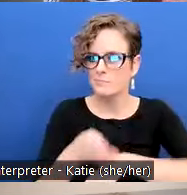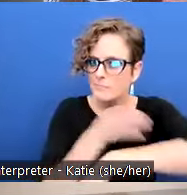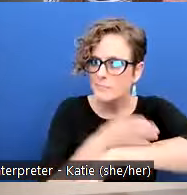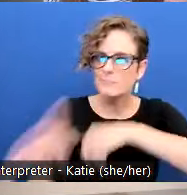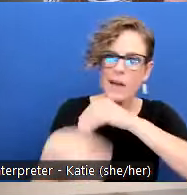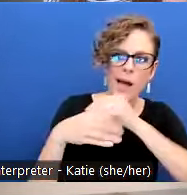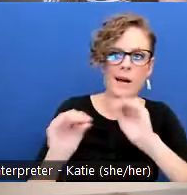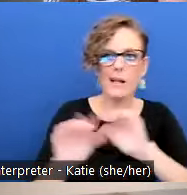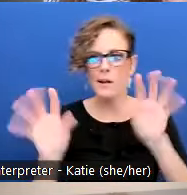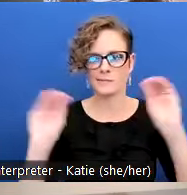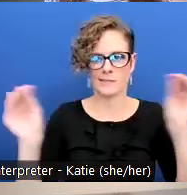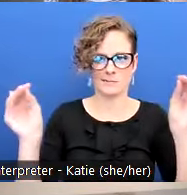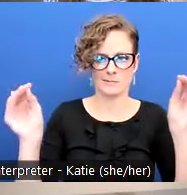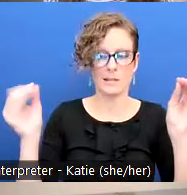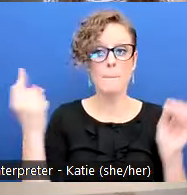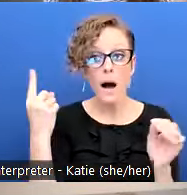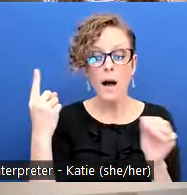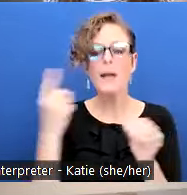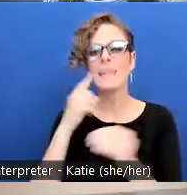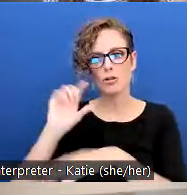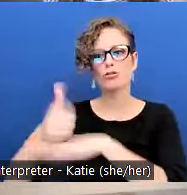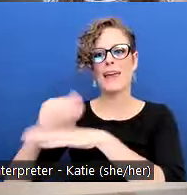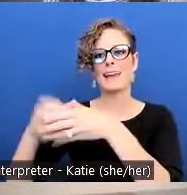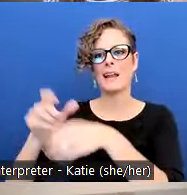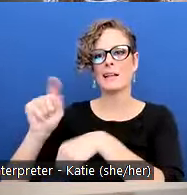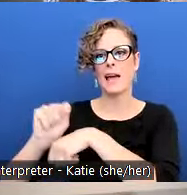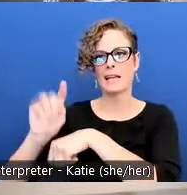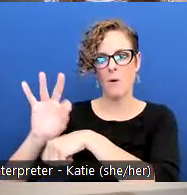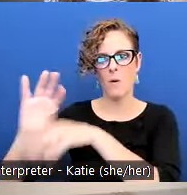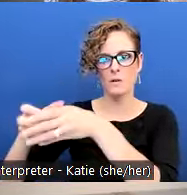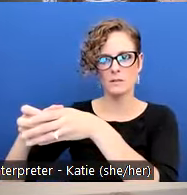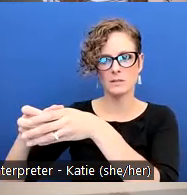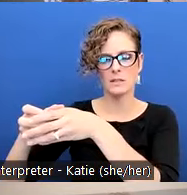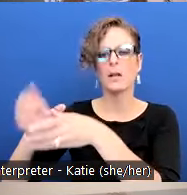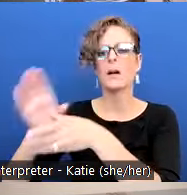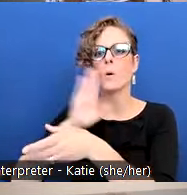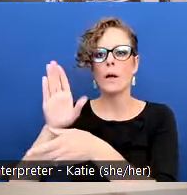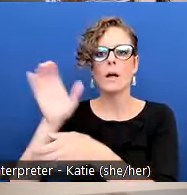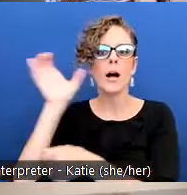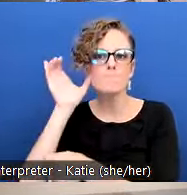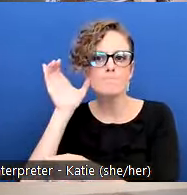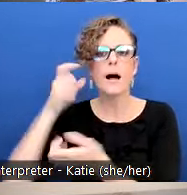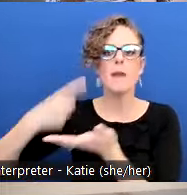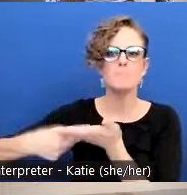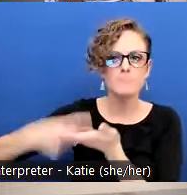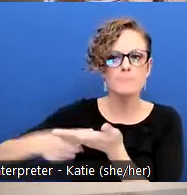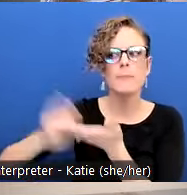but created a task force that will consider those issues and make recommendations to the legislature.